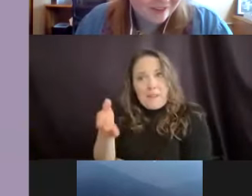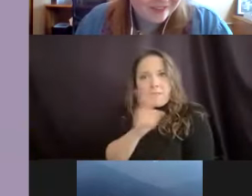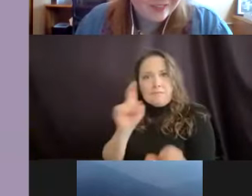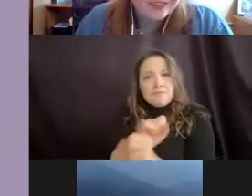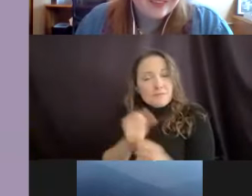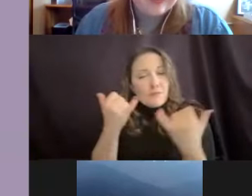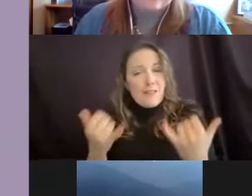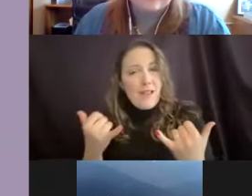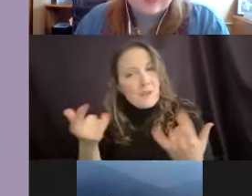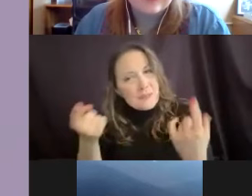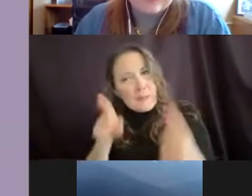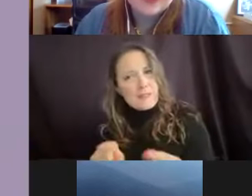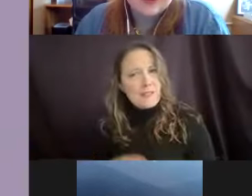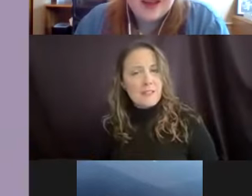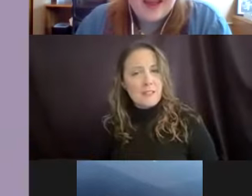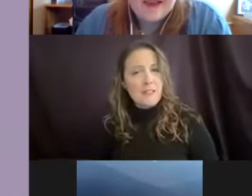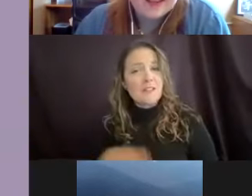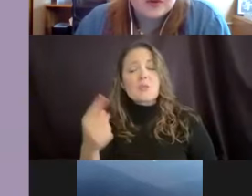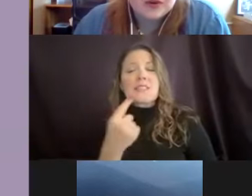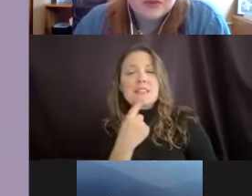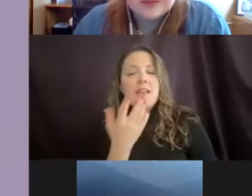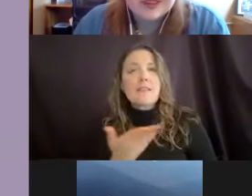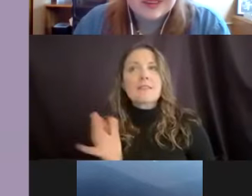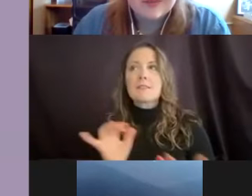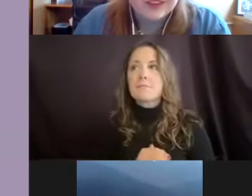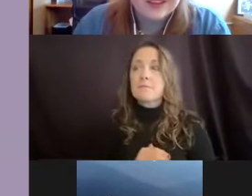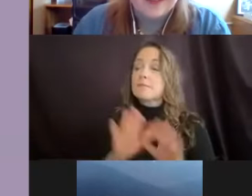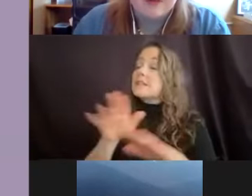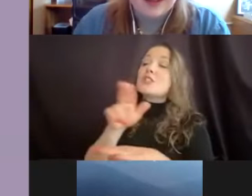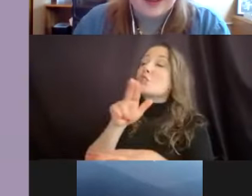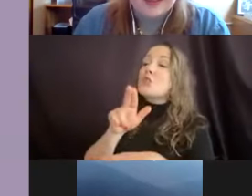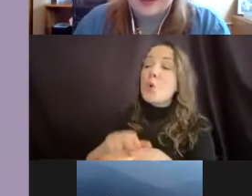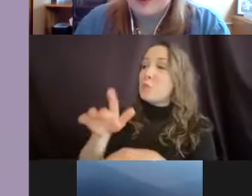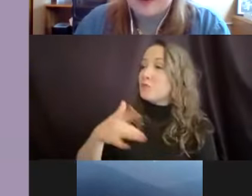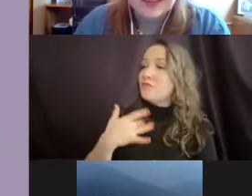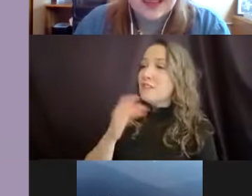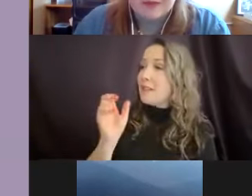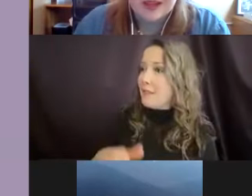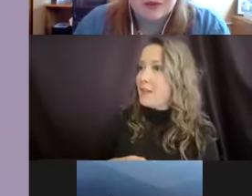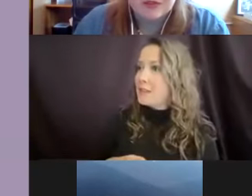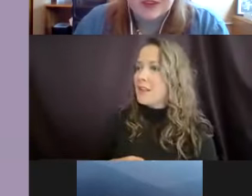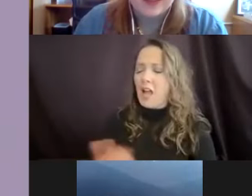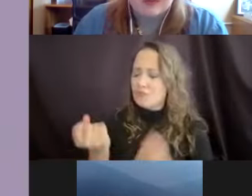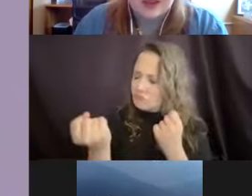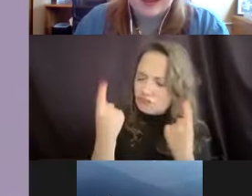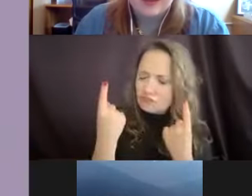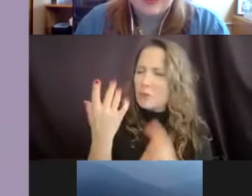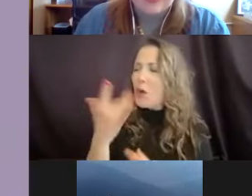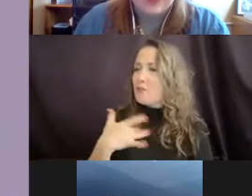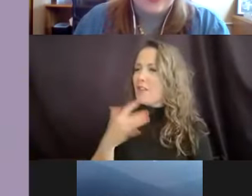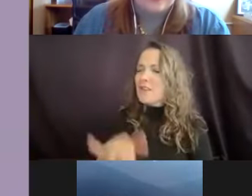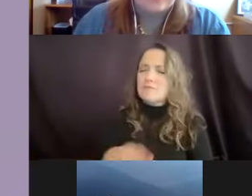now. So say stuff like, it's normal to be feeling that way. Like, I totally get why you would feel that